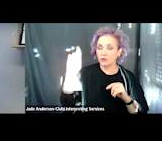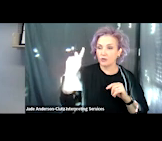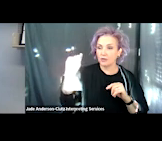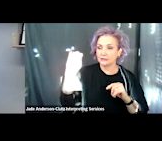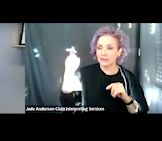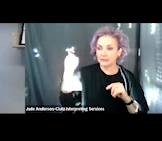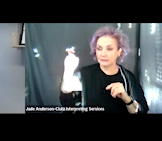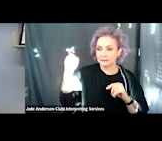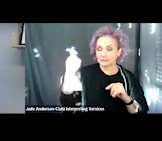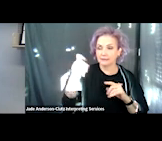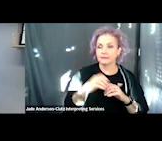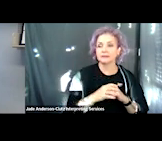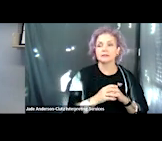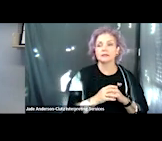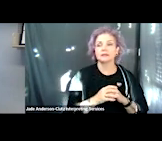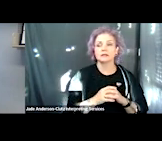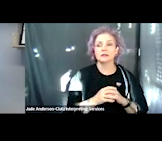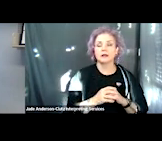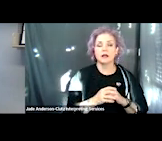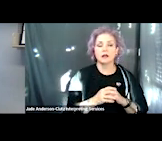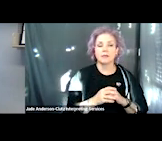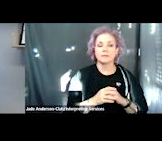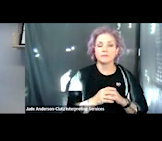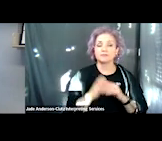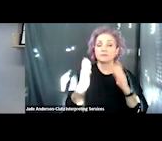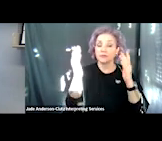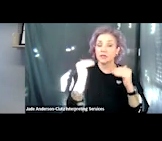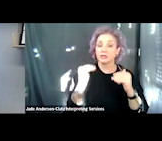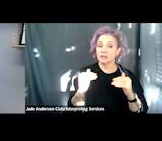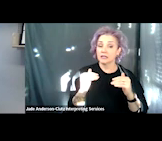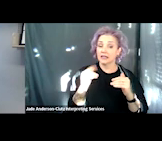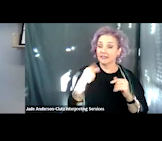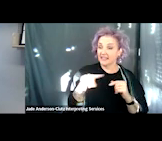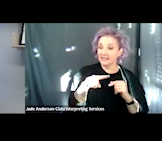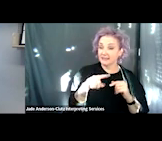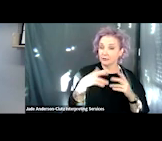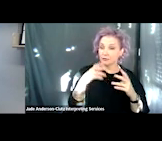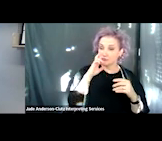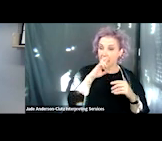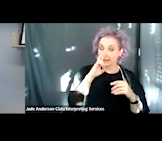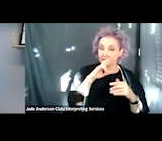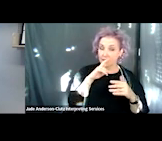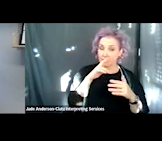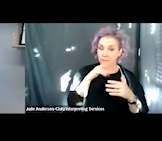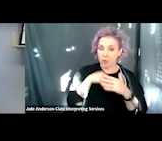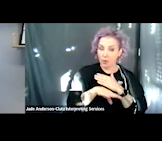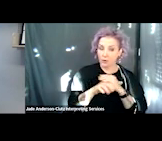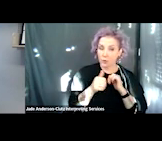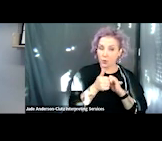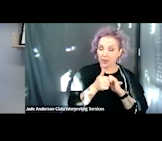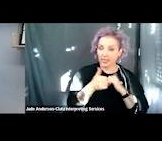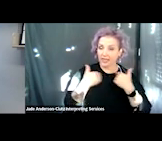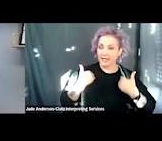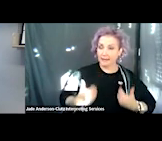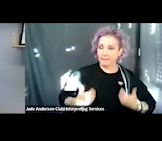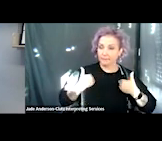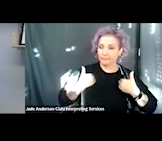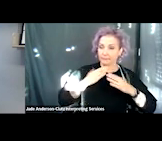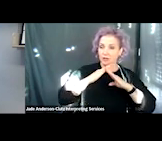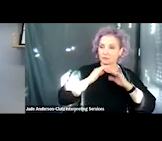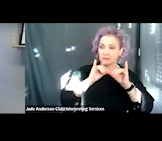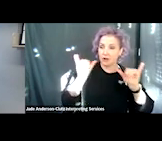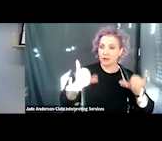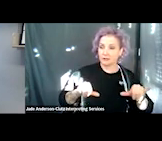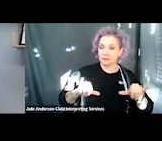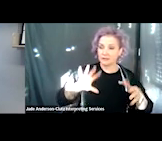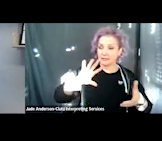have changes in their immune system, in their gut microbiota. There's also changes in dopaminergic hyperactivity,